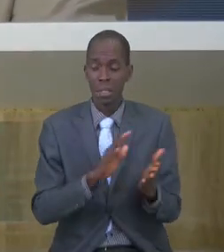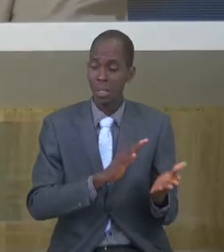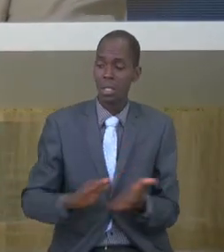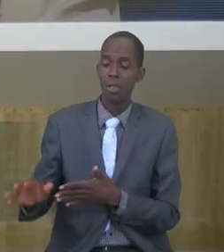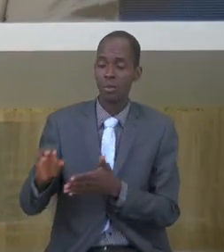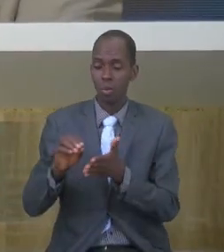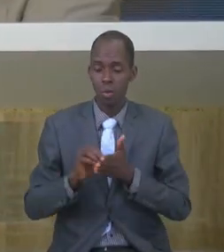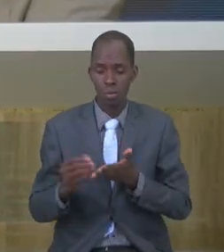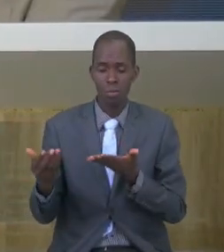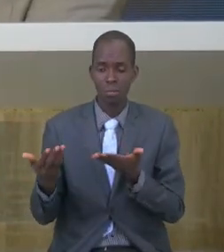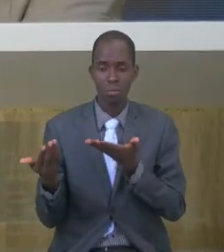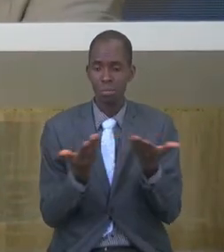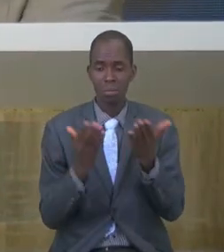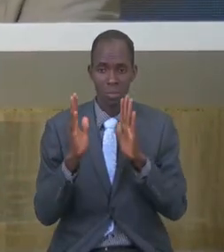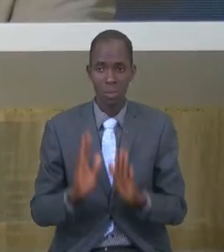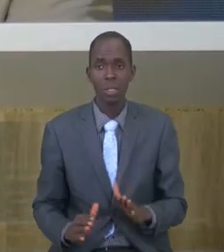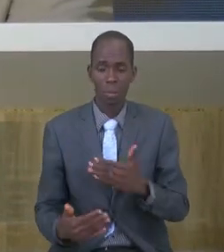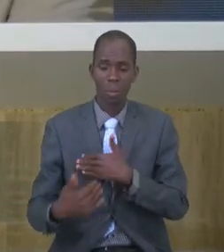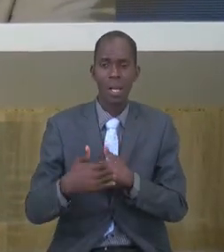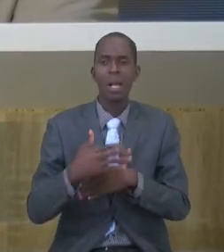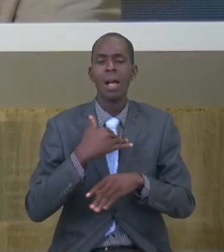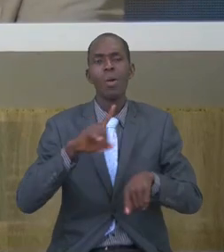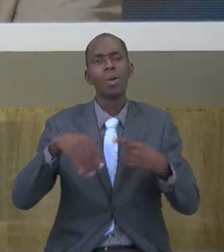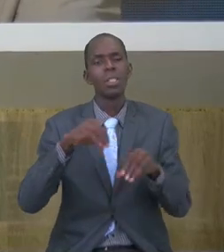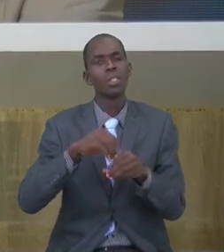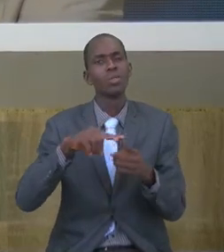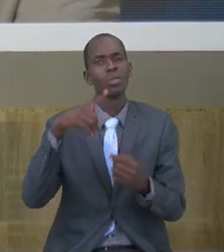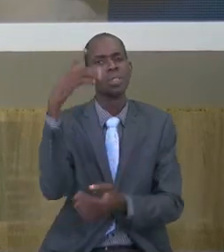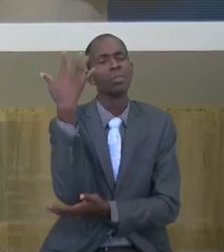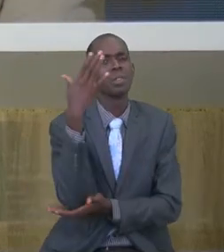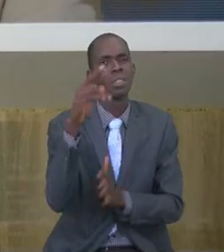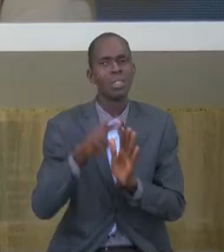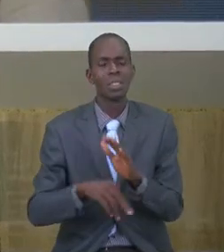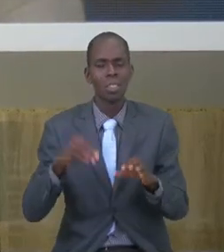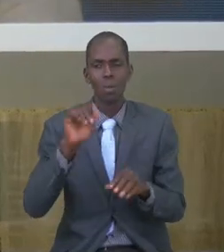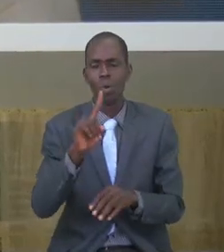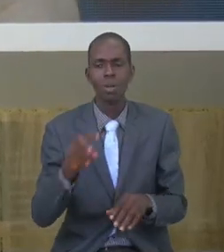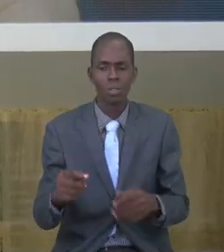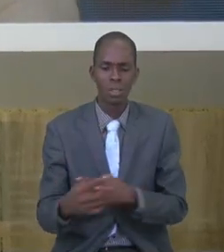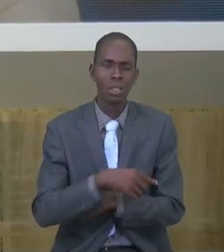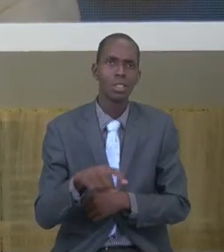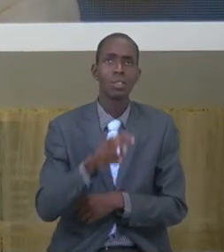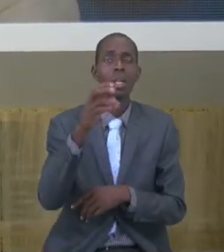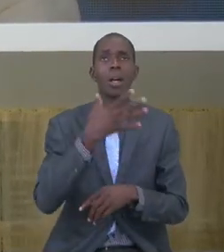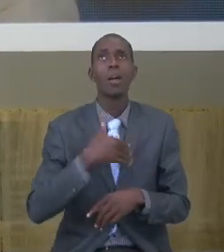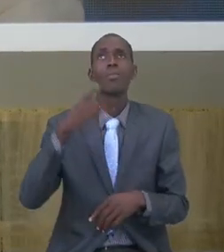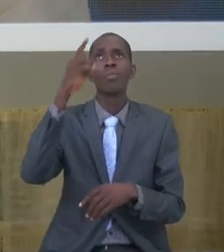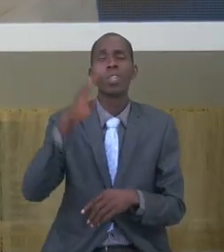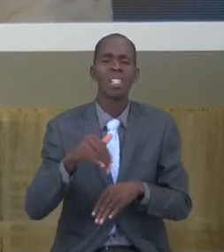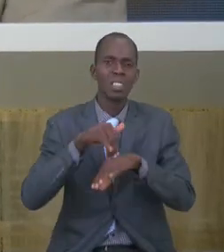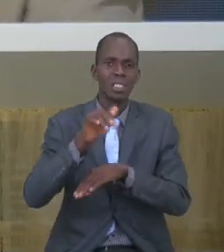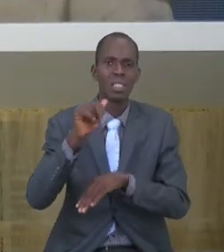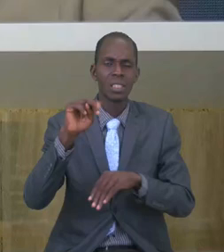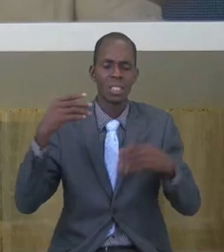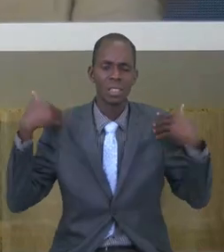messenger behind and he went into the wilderness, a day's journey, and God sent an angel